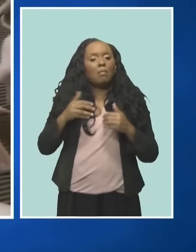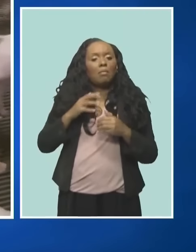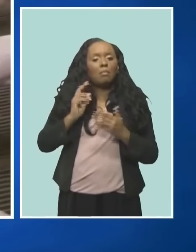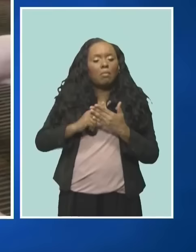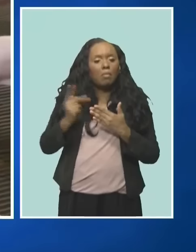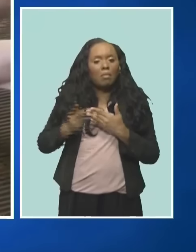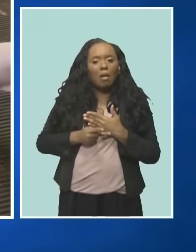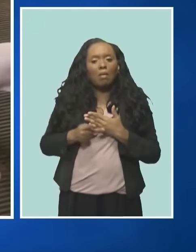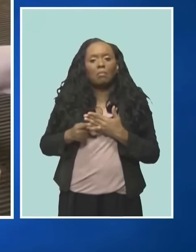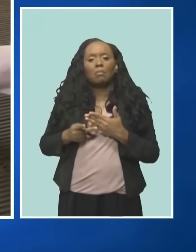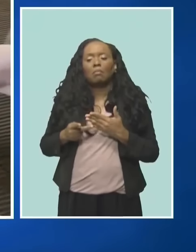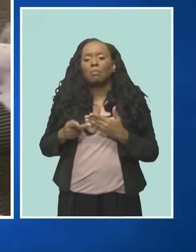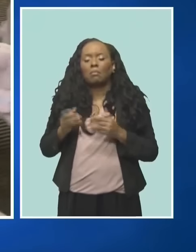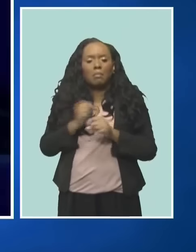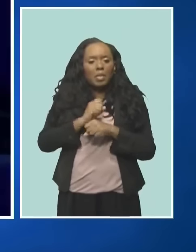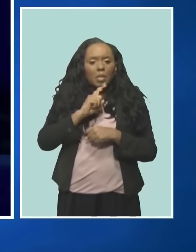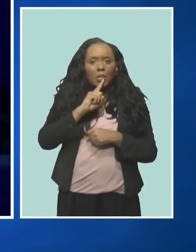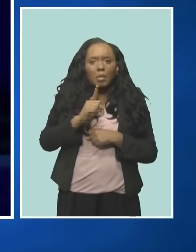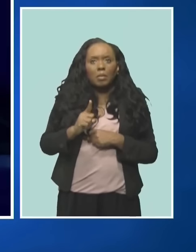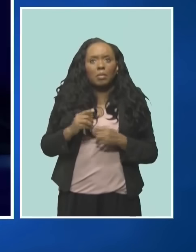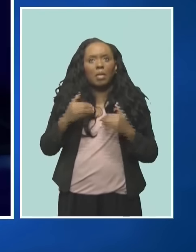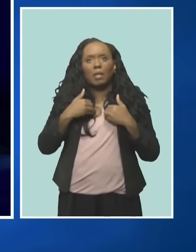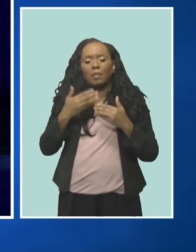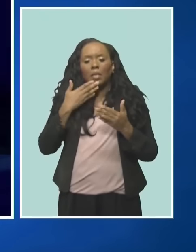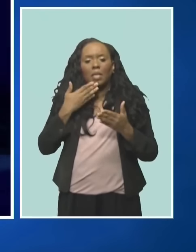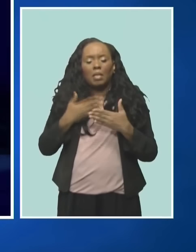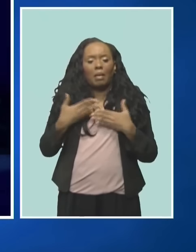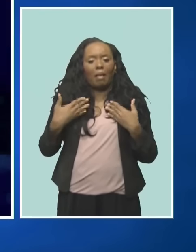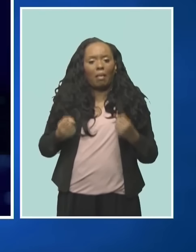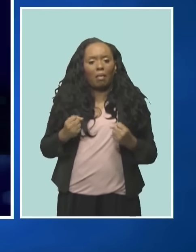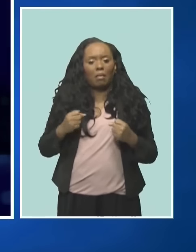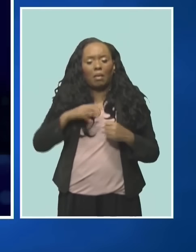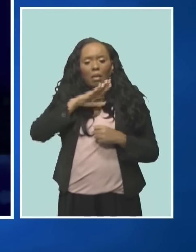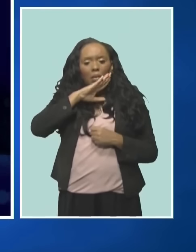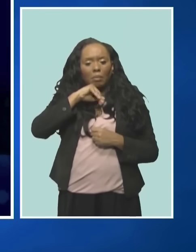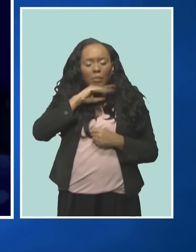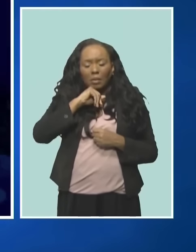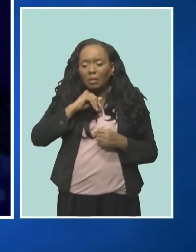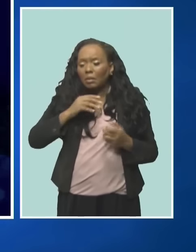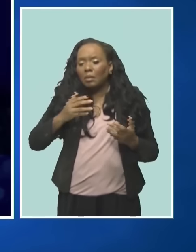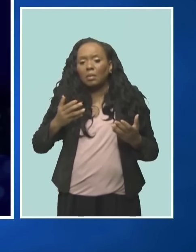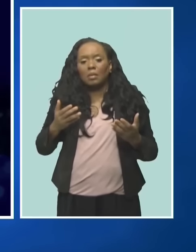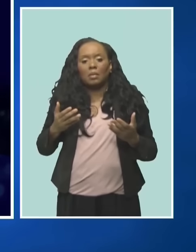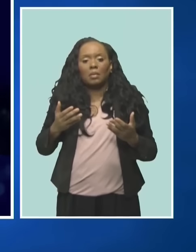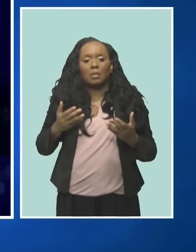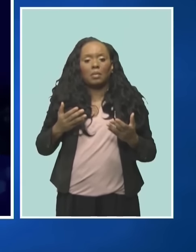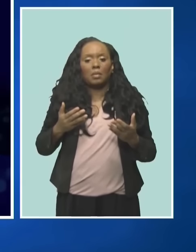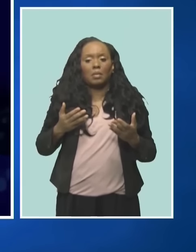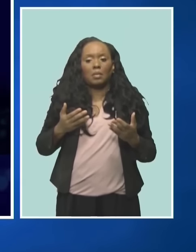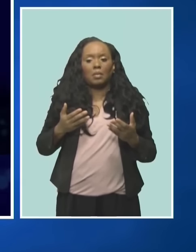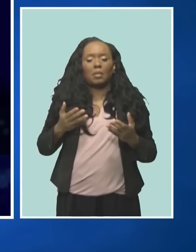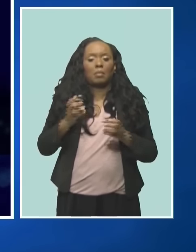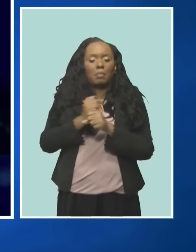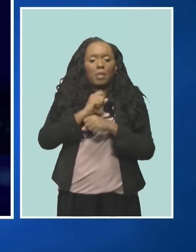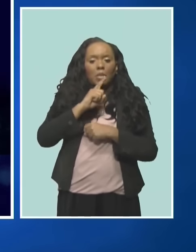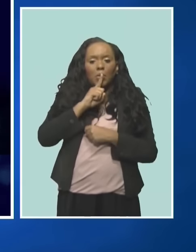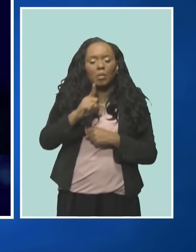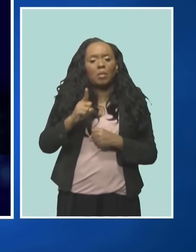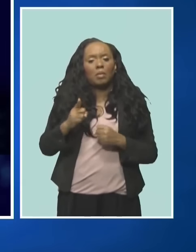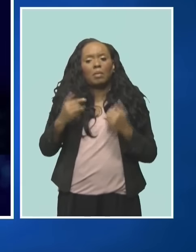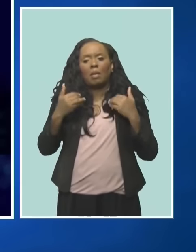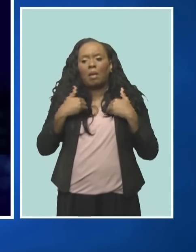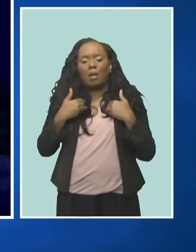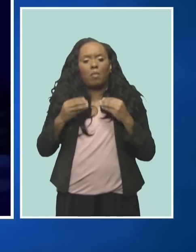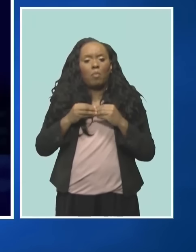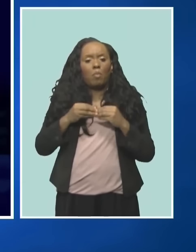the genetics, get back many of those who have scaled down to ramp back up production,